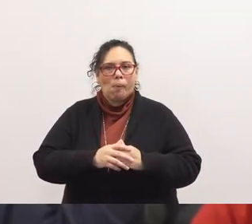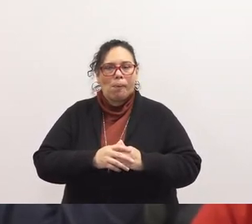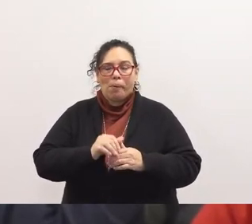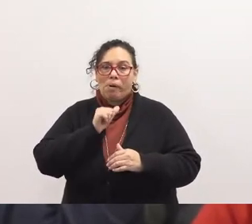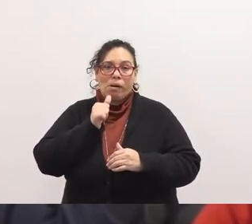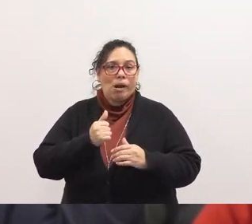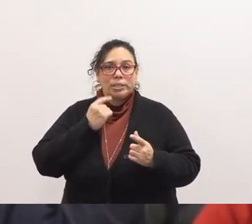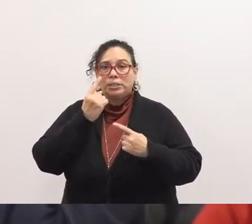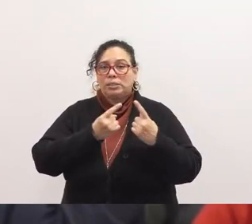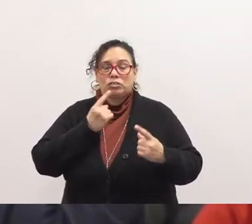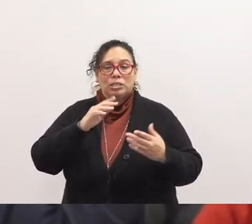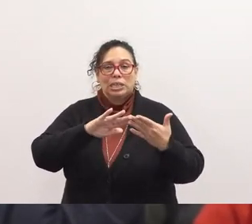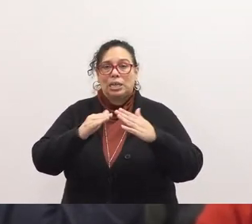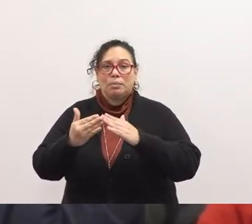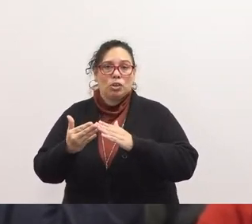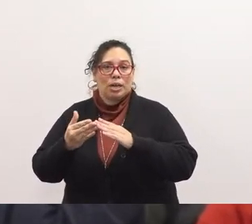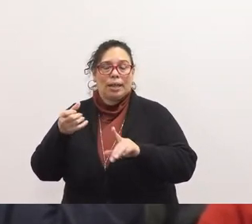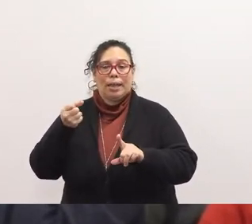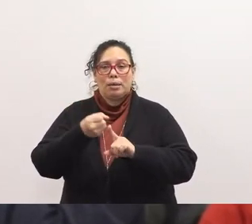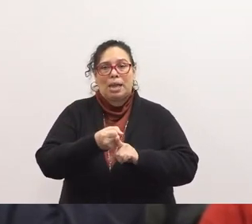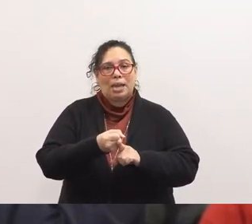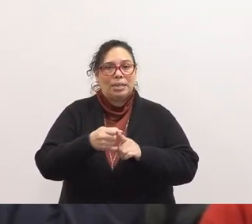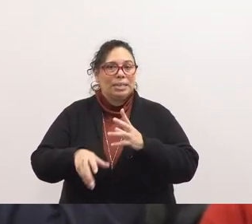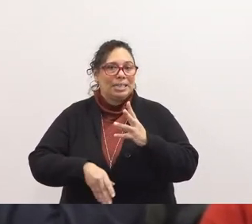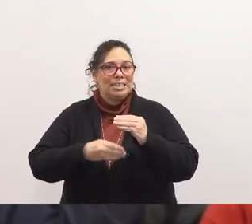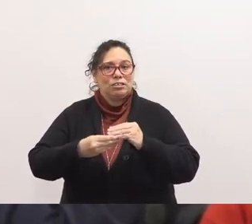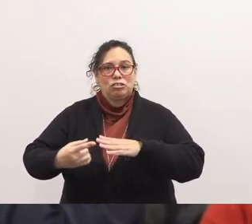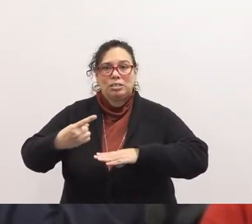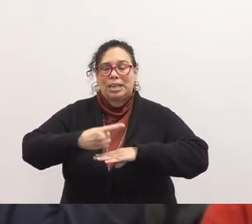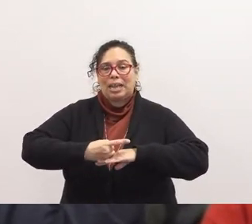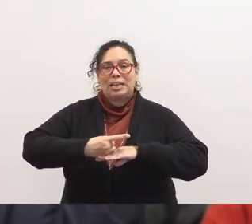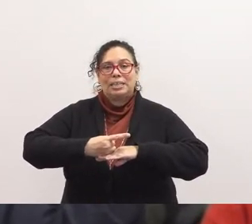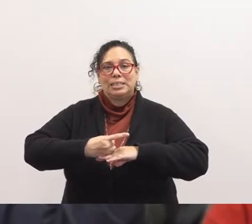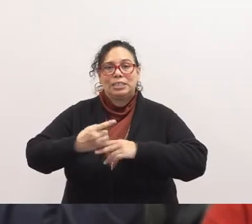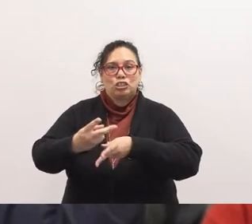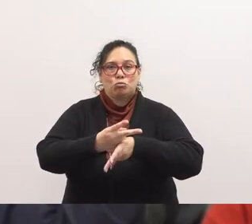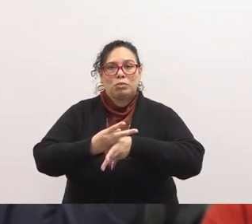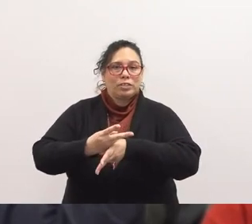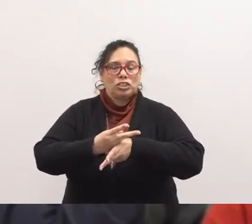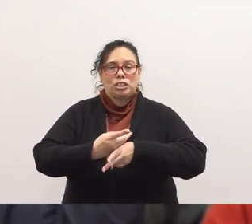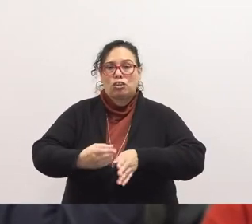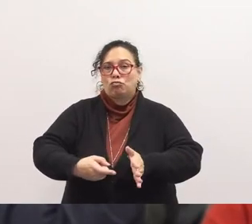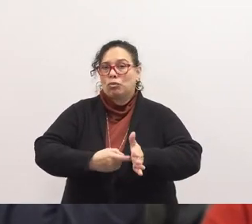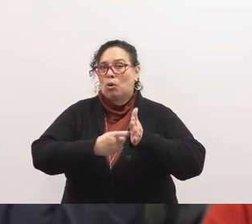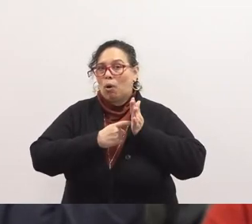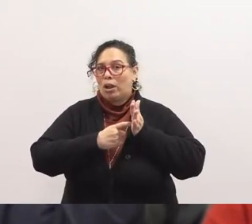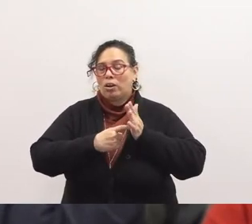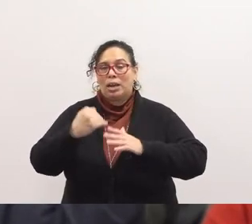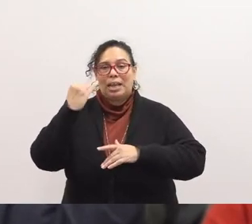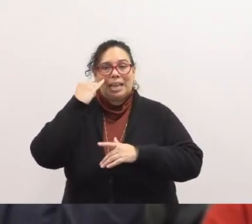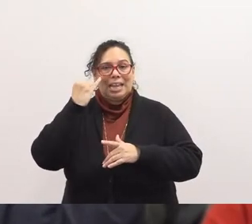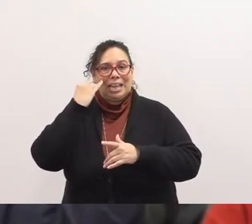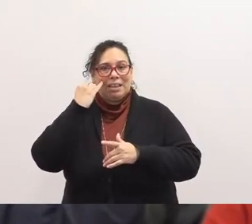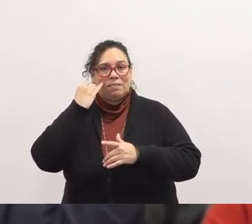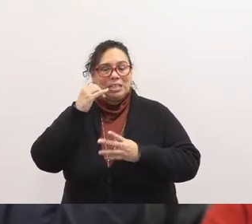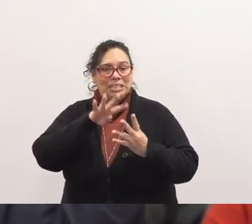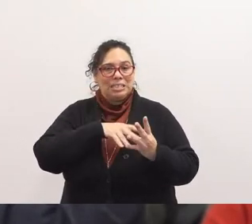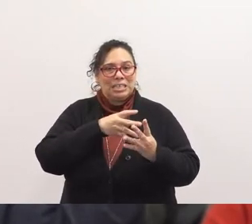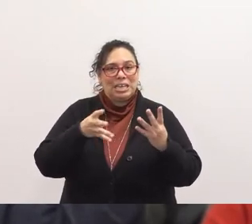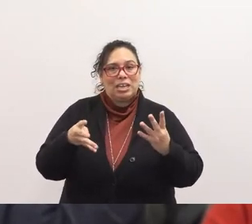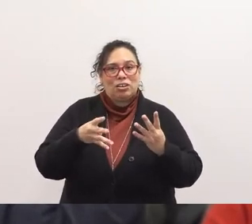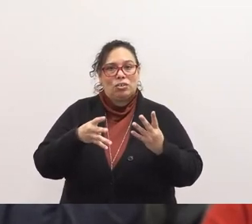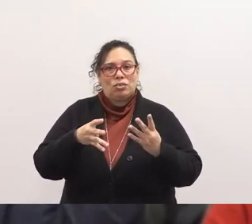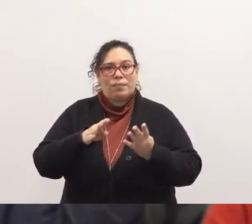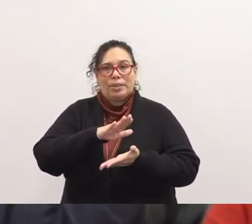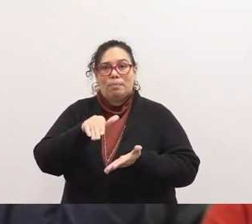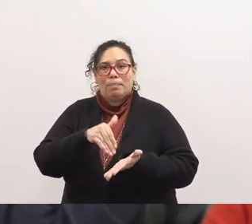the community impact of additional days of supervision that would be required if these days are scheduled for the middle